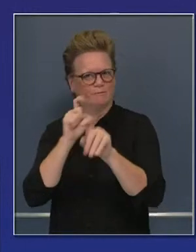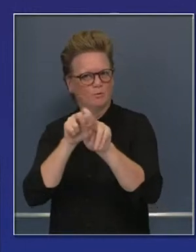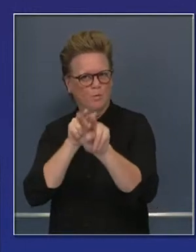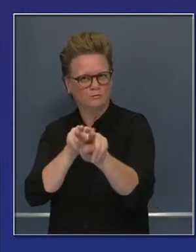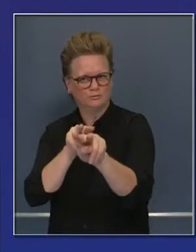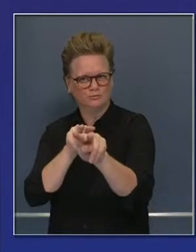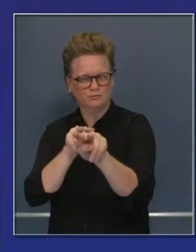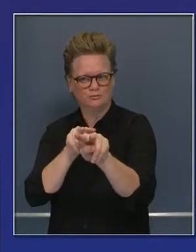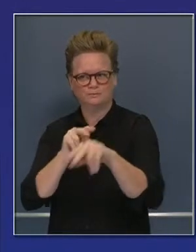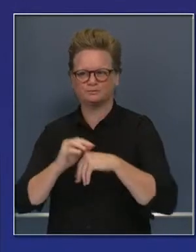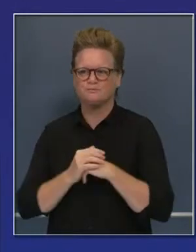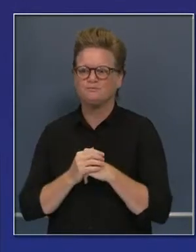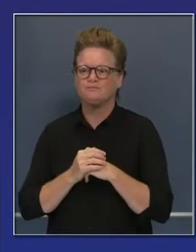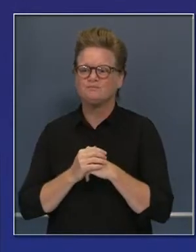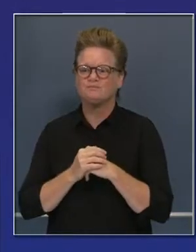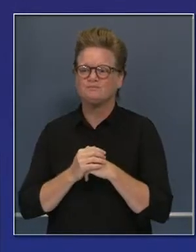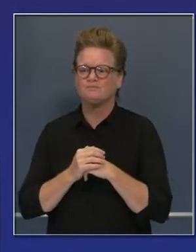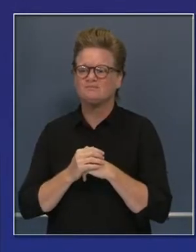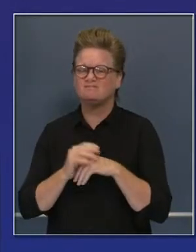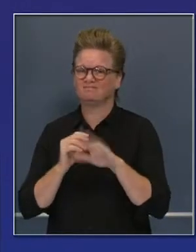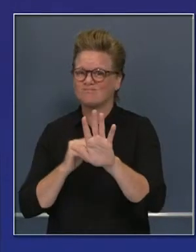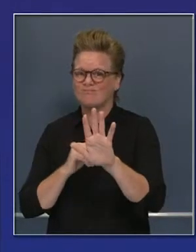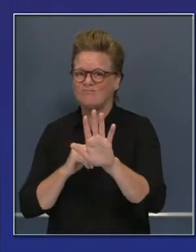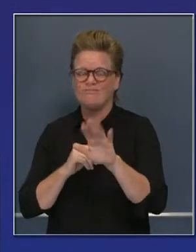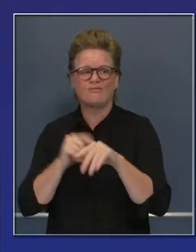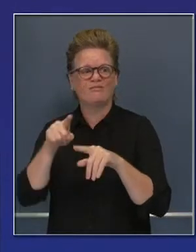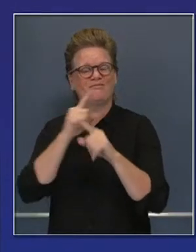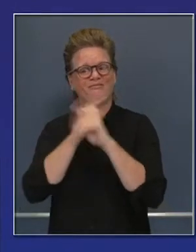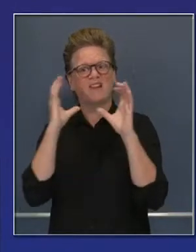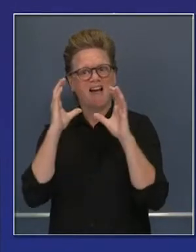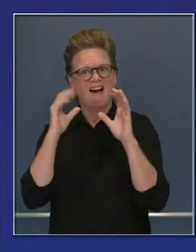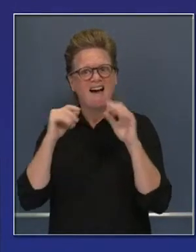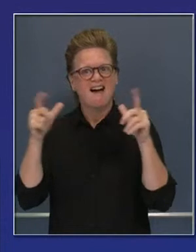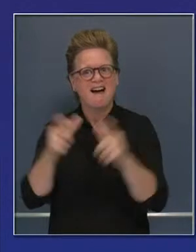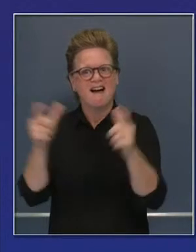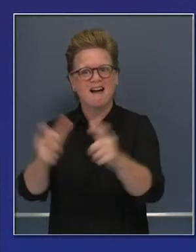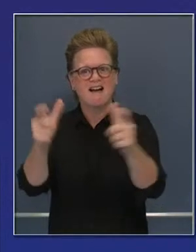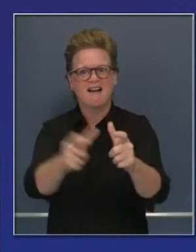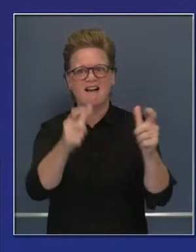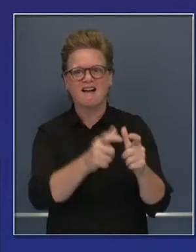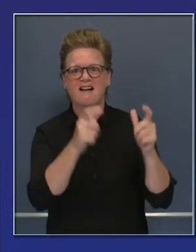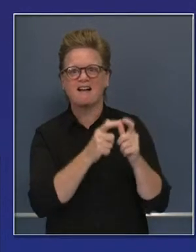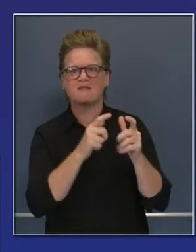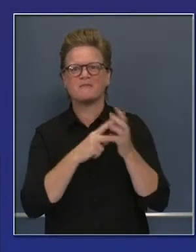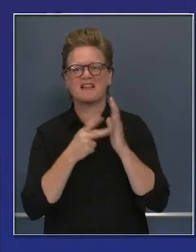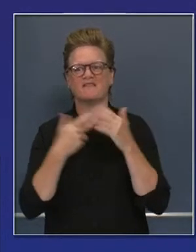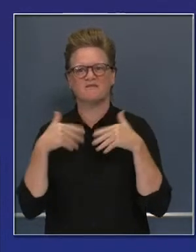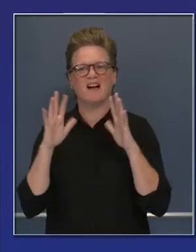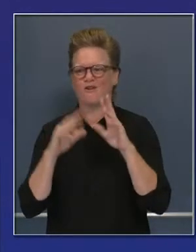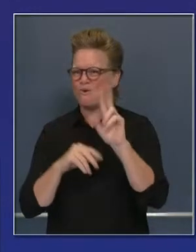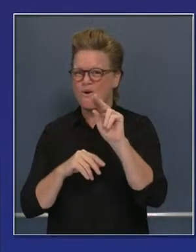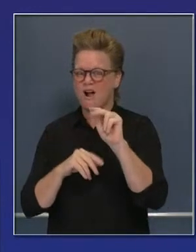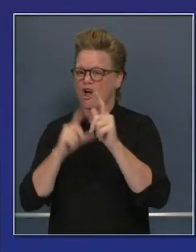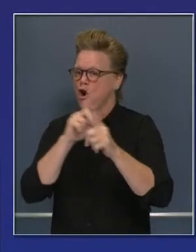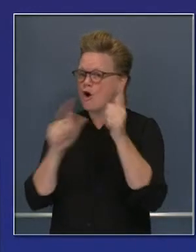anything but behind us. Accordingly, the August complex, now the fourth largest in the state's